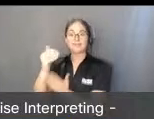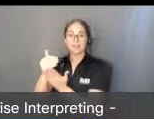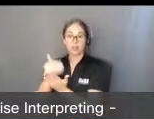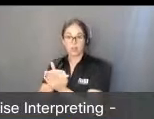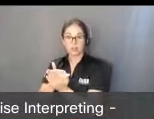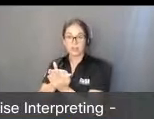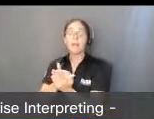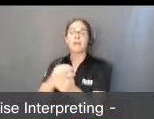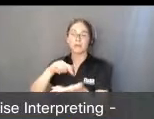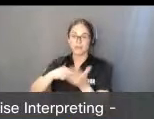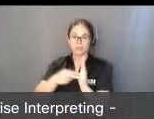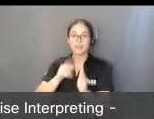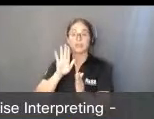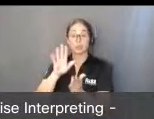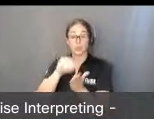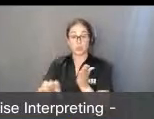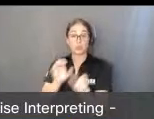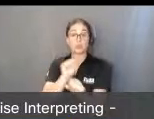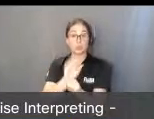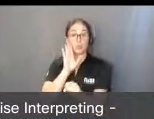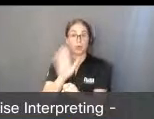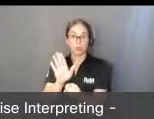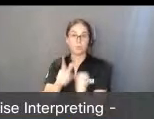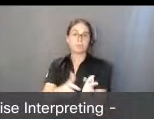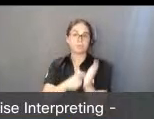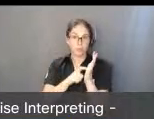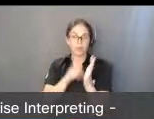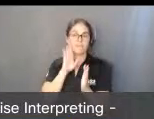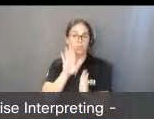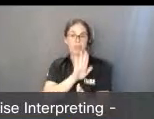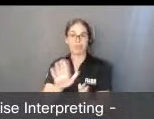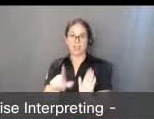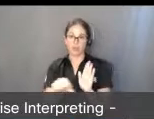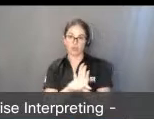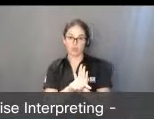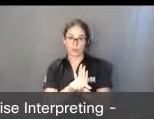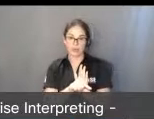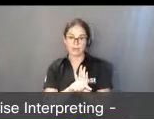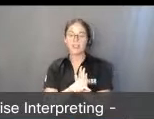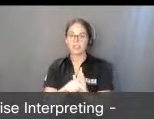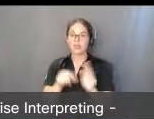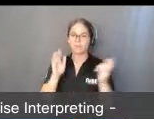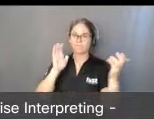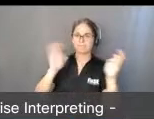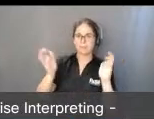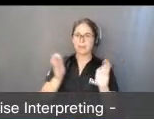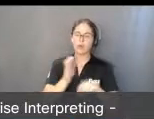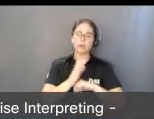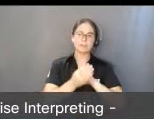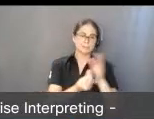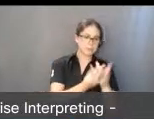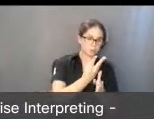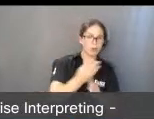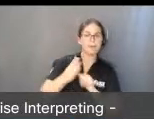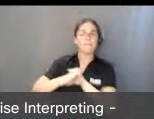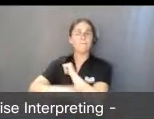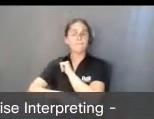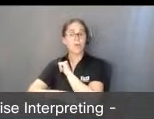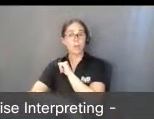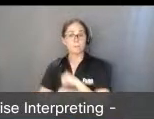This slide represents what distance learning looked like in the spring versus what it will look like in the fall. Dr.